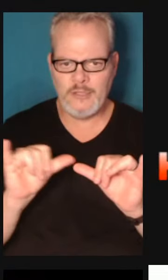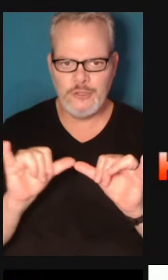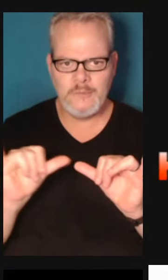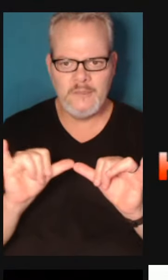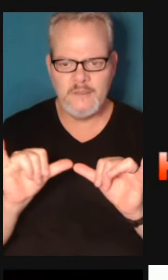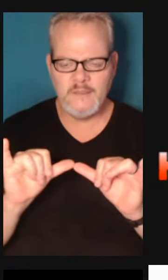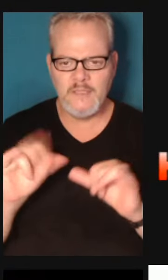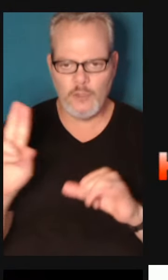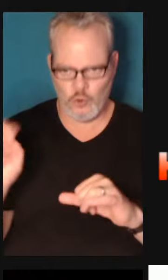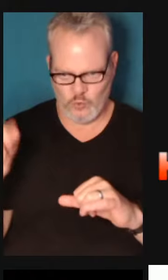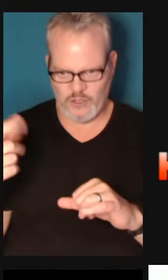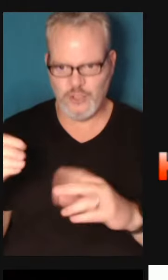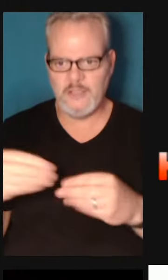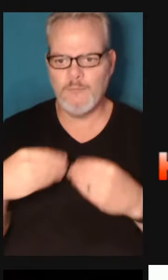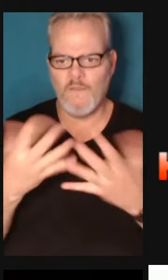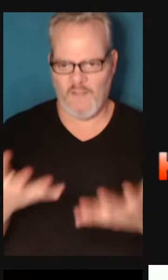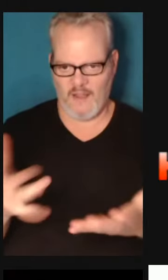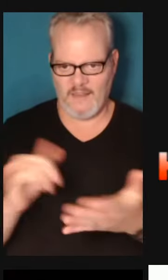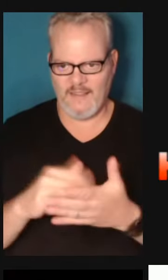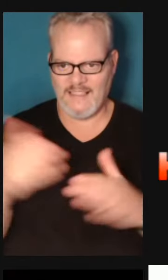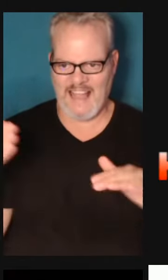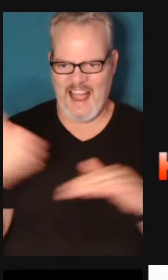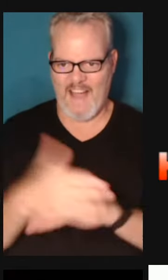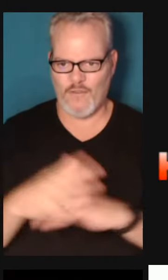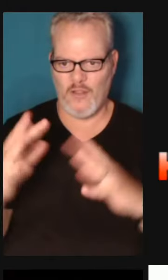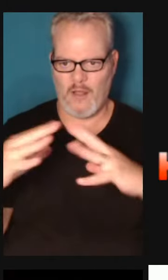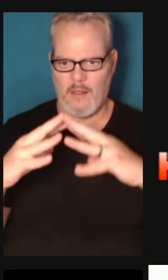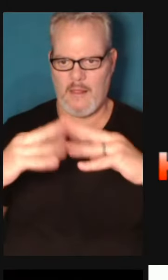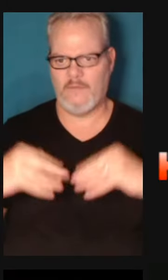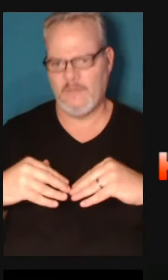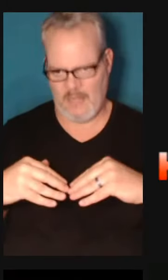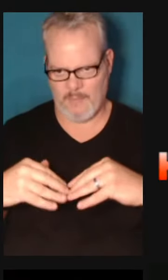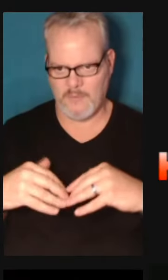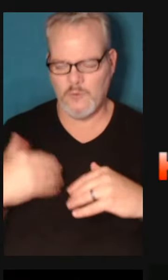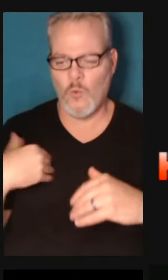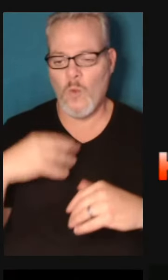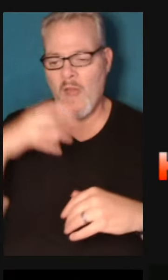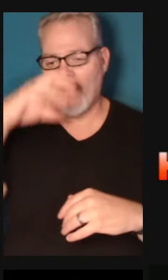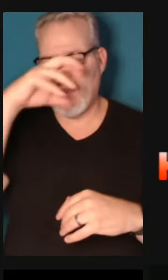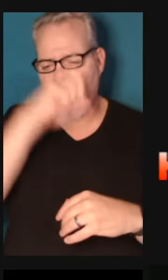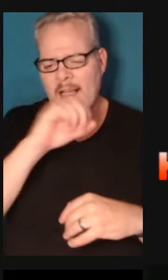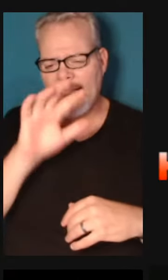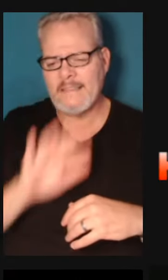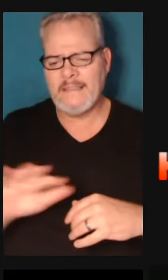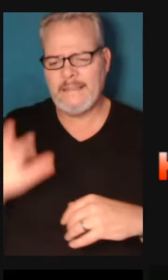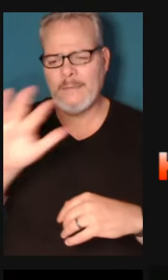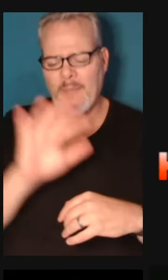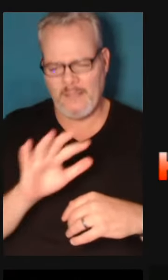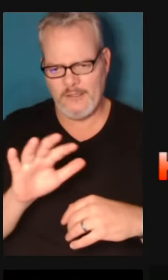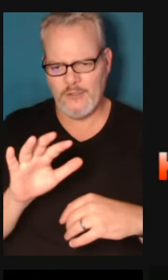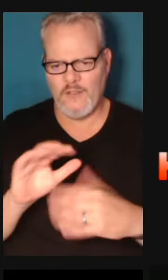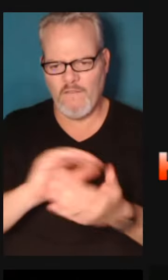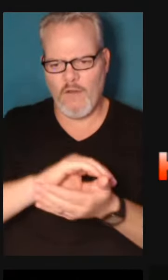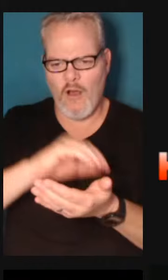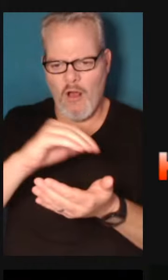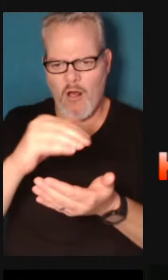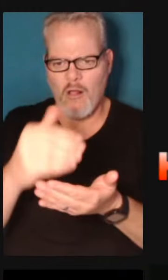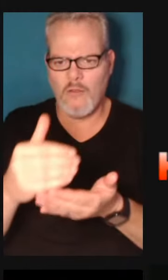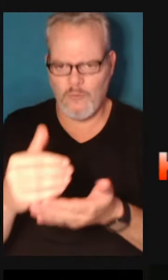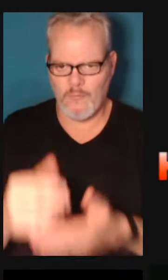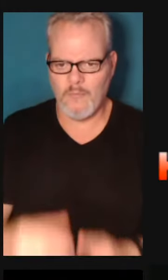caldera collapse, that we have estimates of volume to fill to certain elevations, essentially,